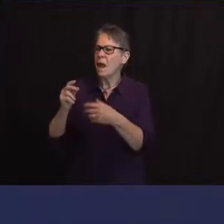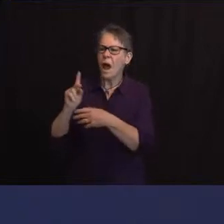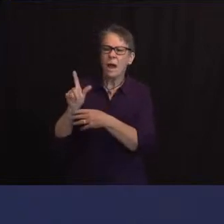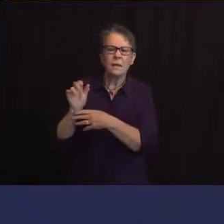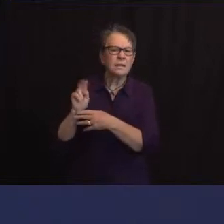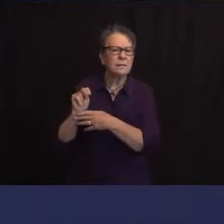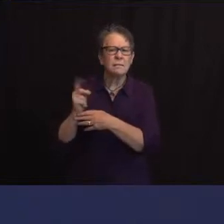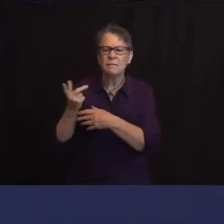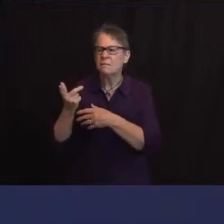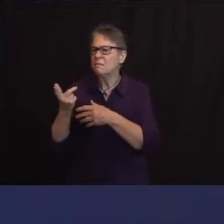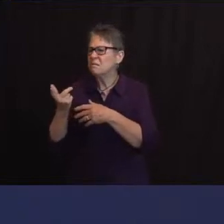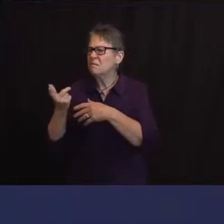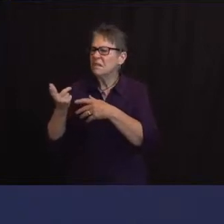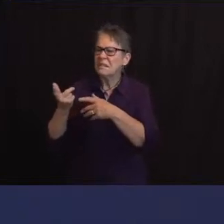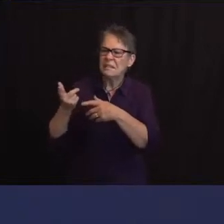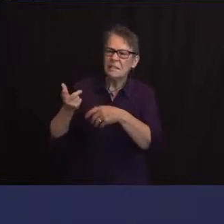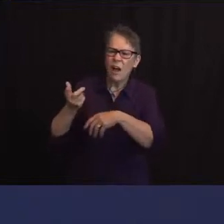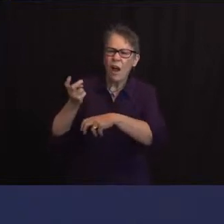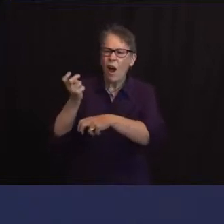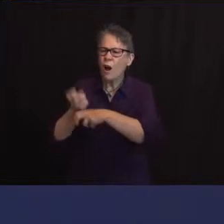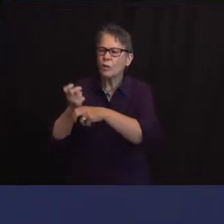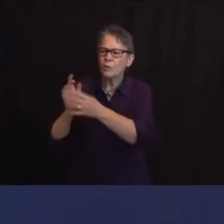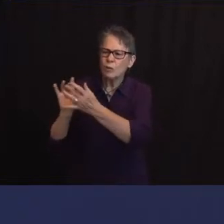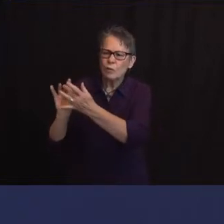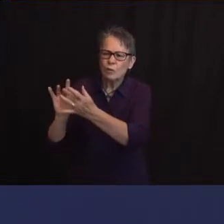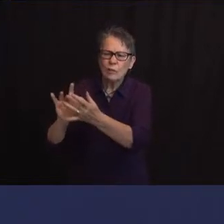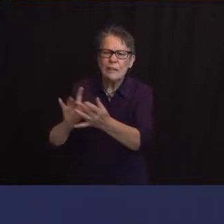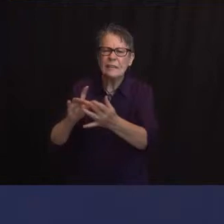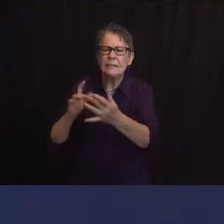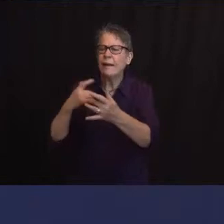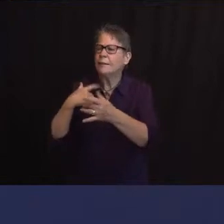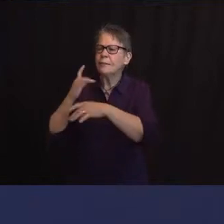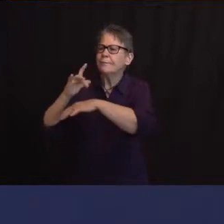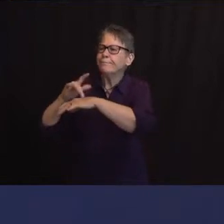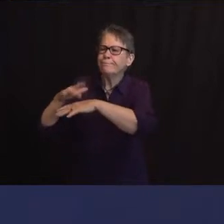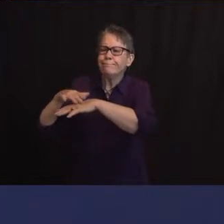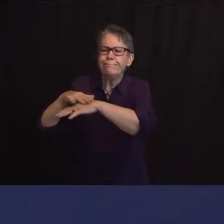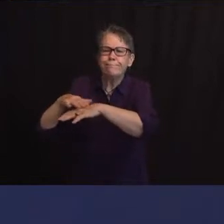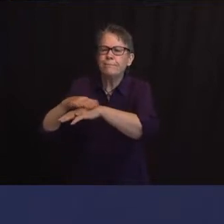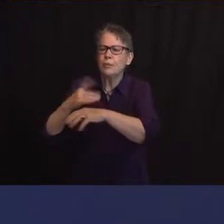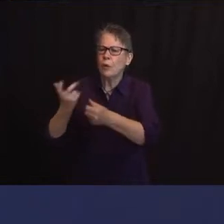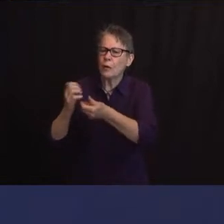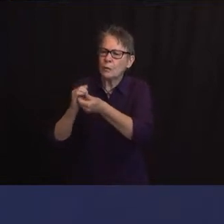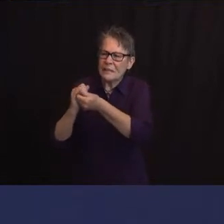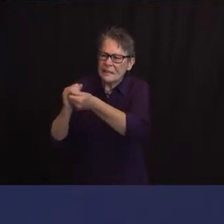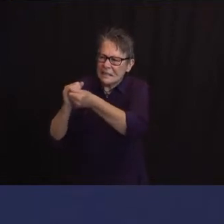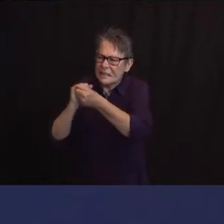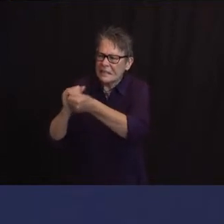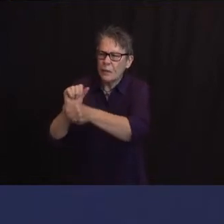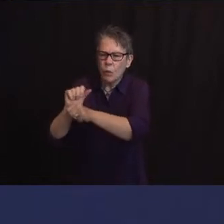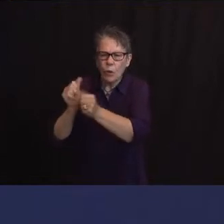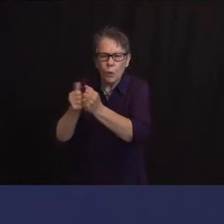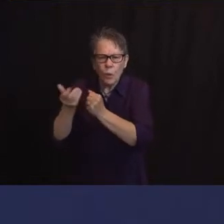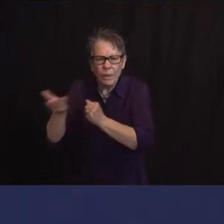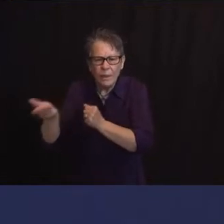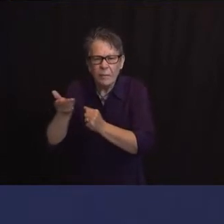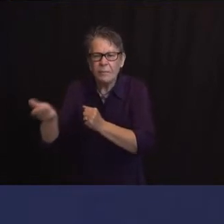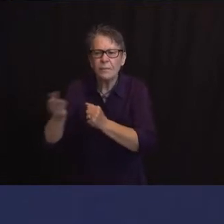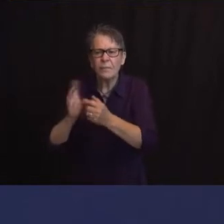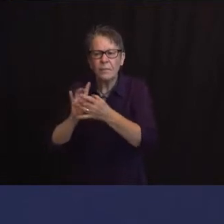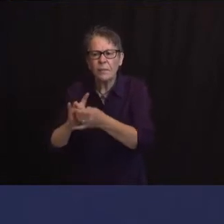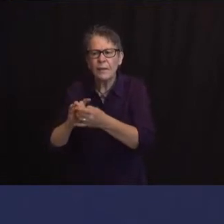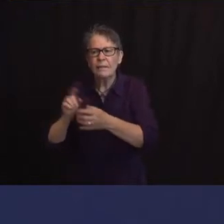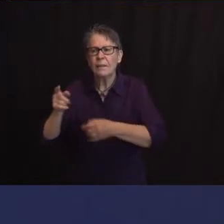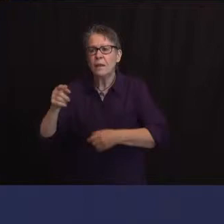And so we're working intensely with them. And I think if you look at 1 week, to County X versus County Y,